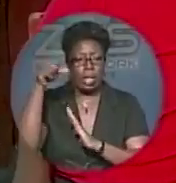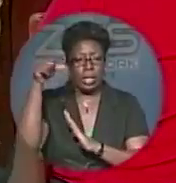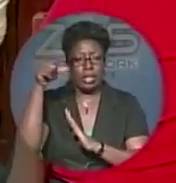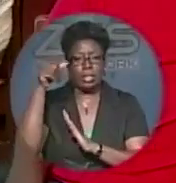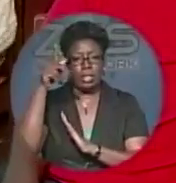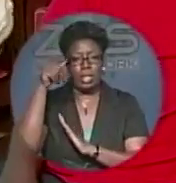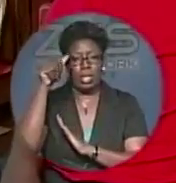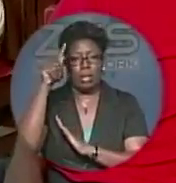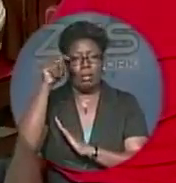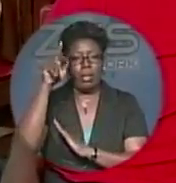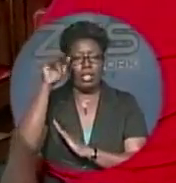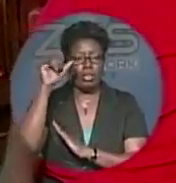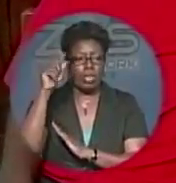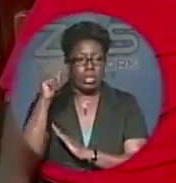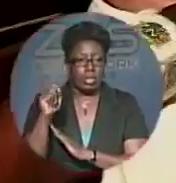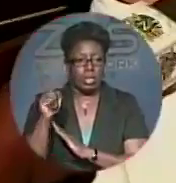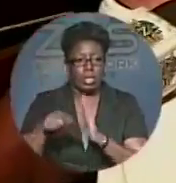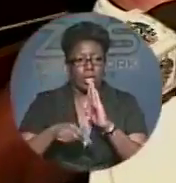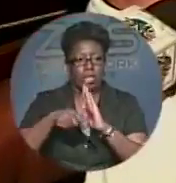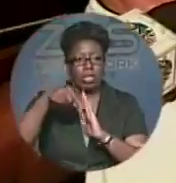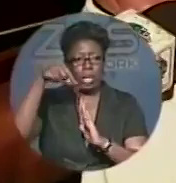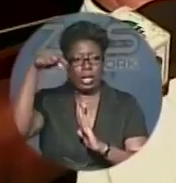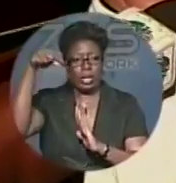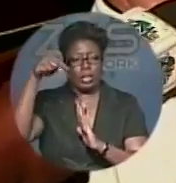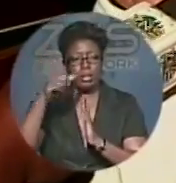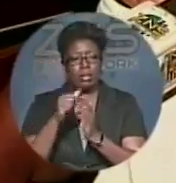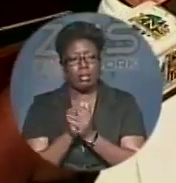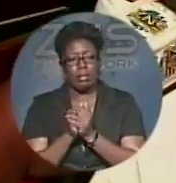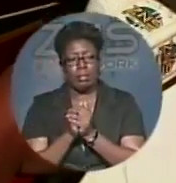doubt. Giants. I bet on